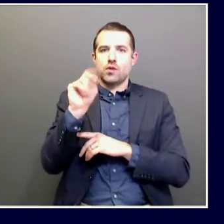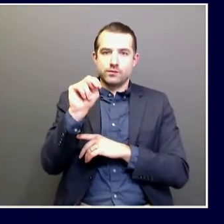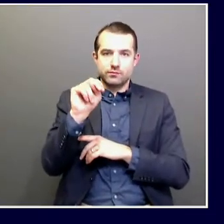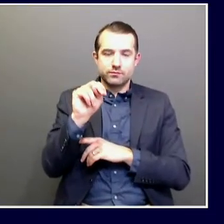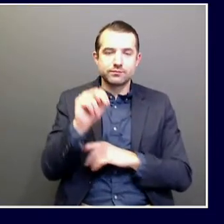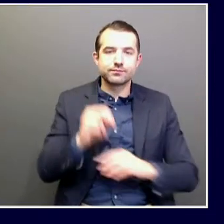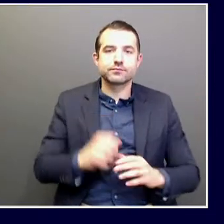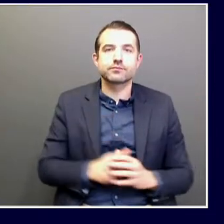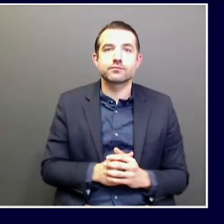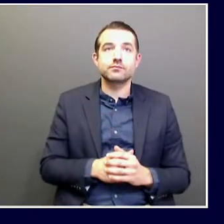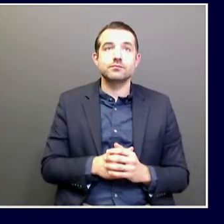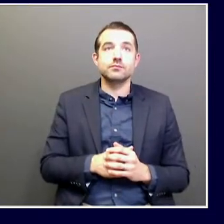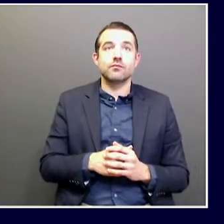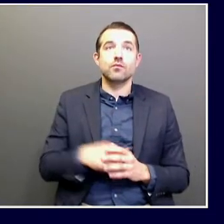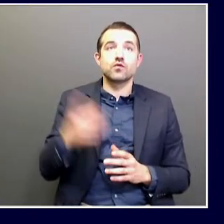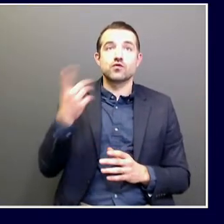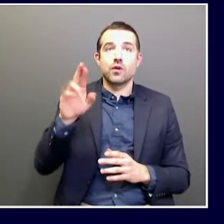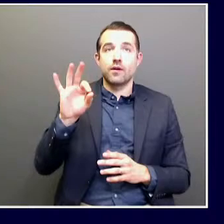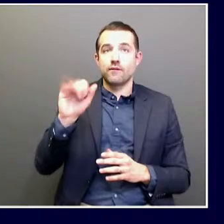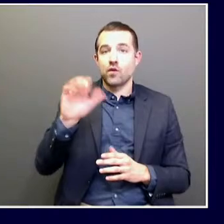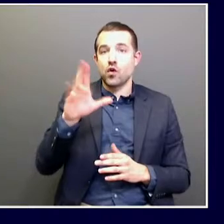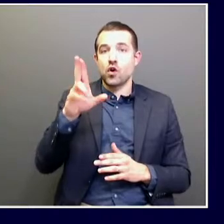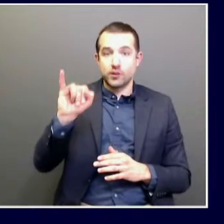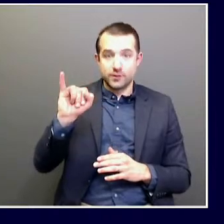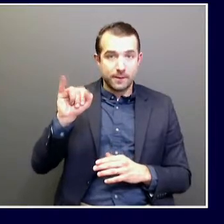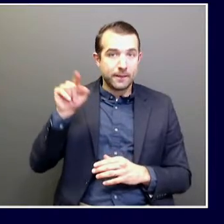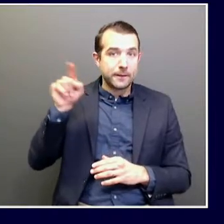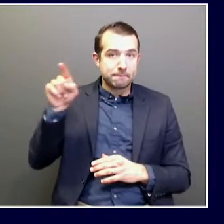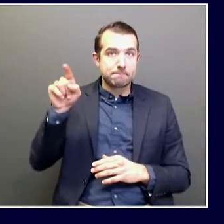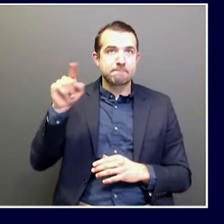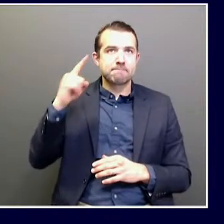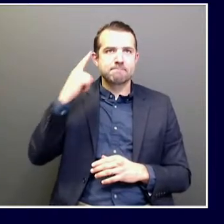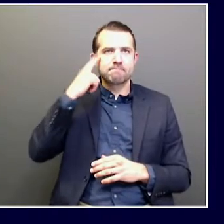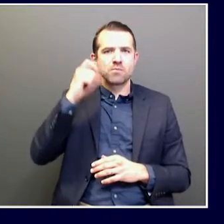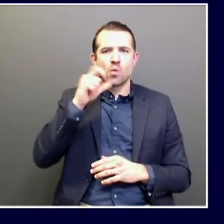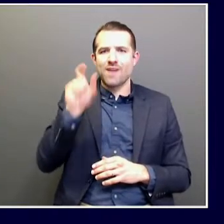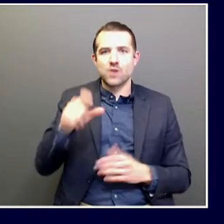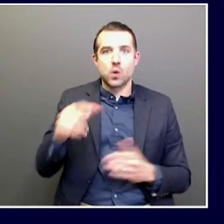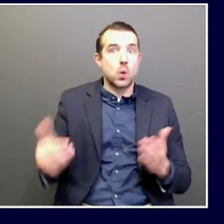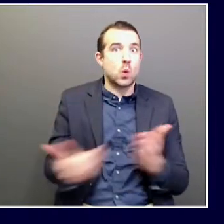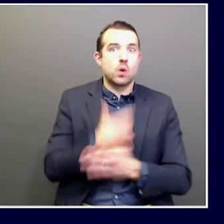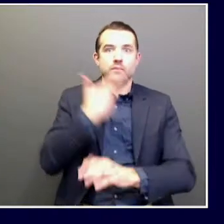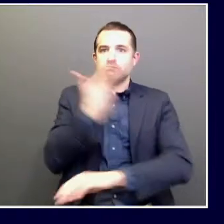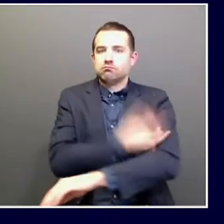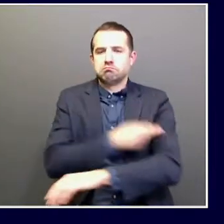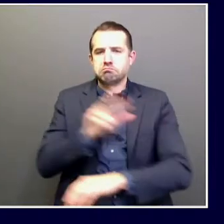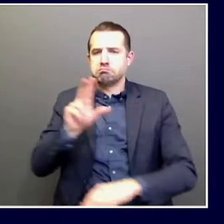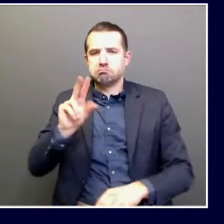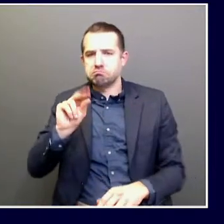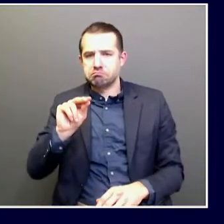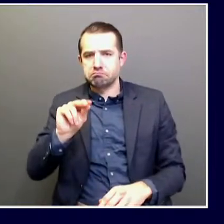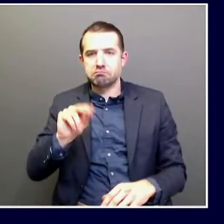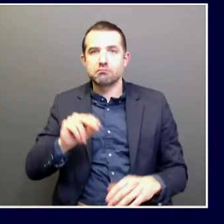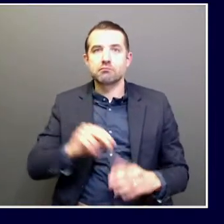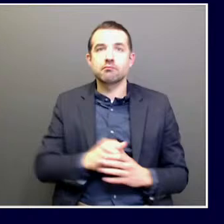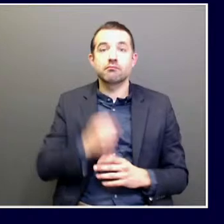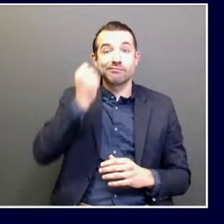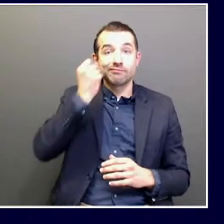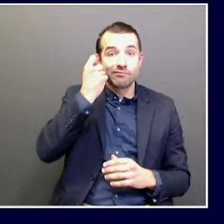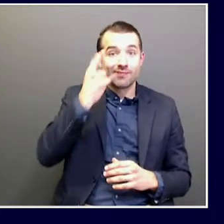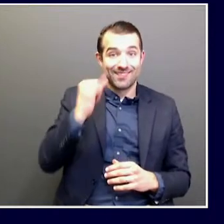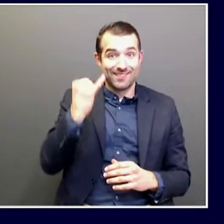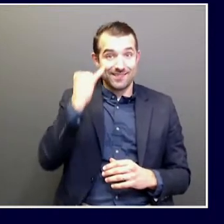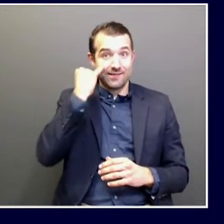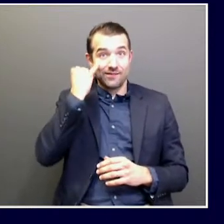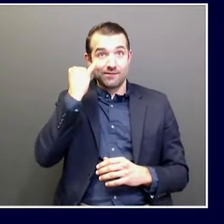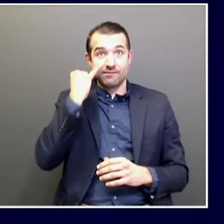Fauci, we might not need a new vaccine. There might be a slightly diminished effectiveness if you don't have a